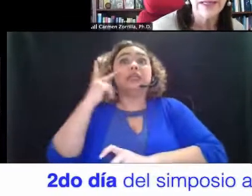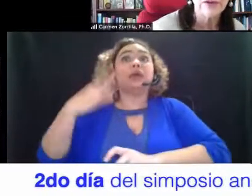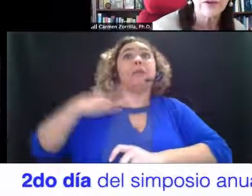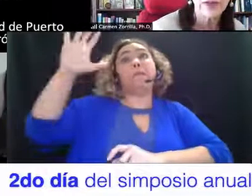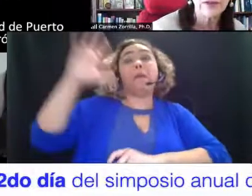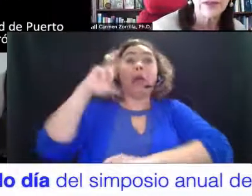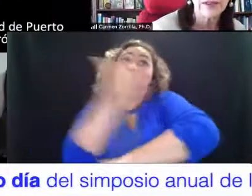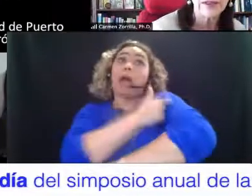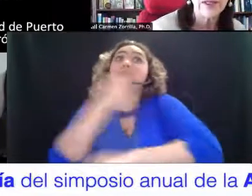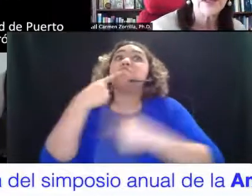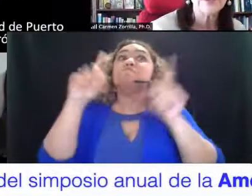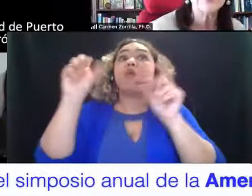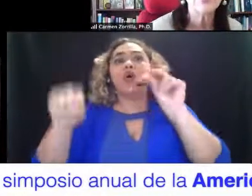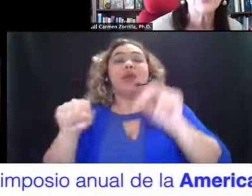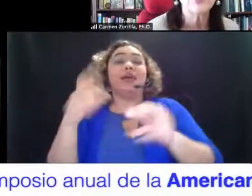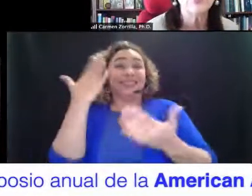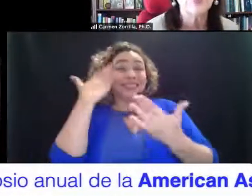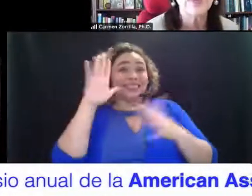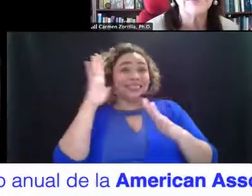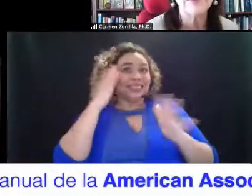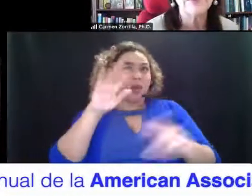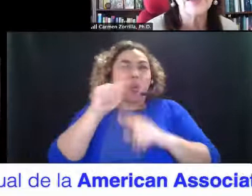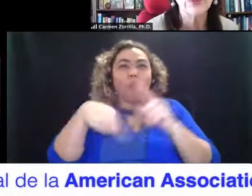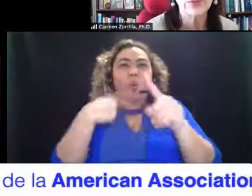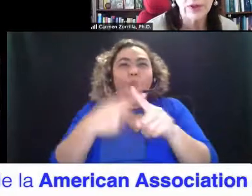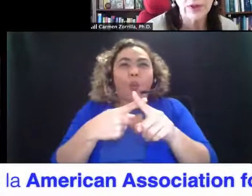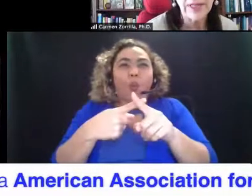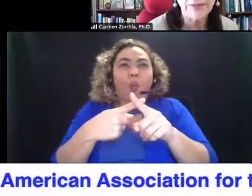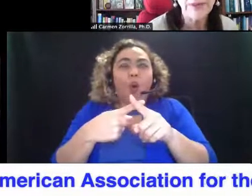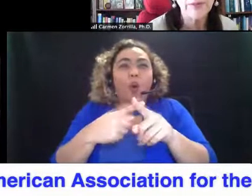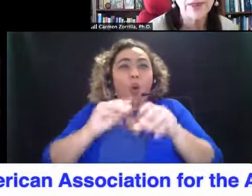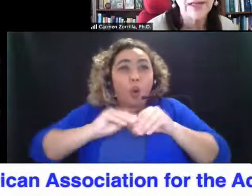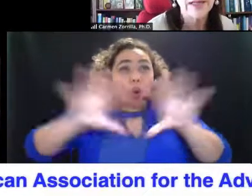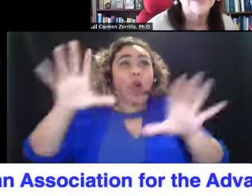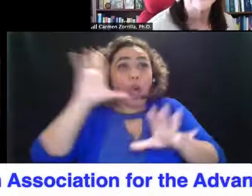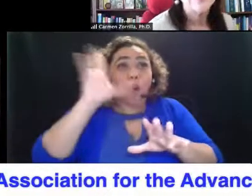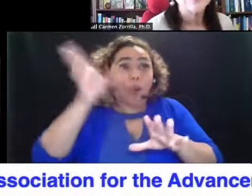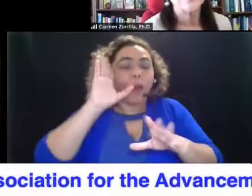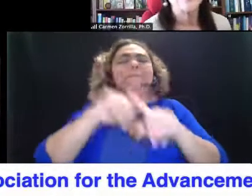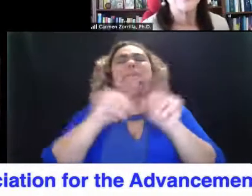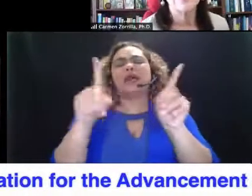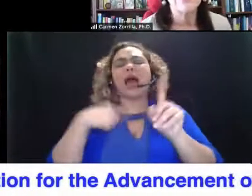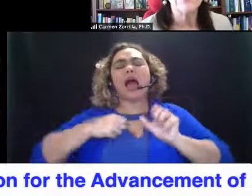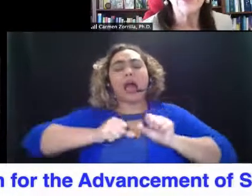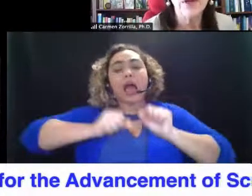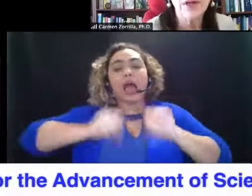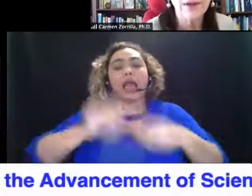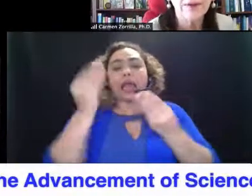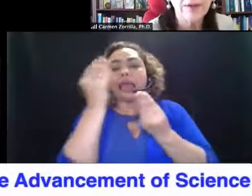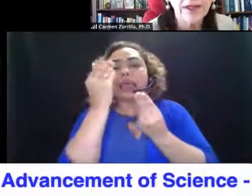cannot actually disclose the one that we're going to be having, but I can give you